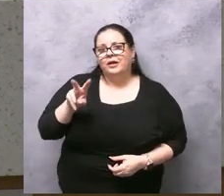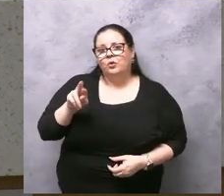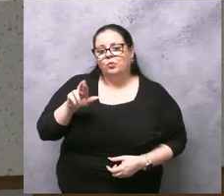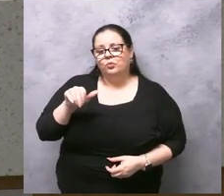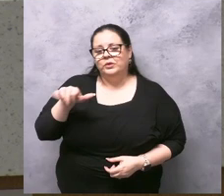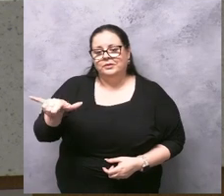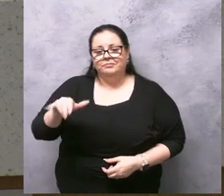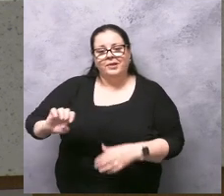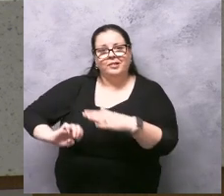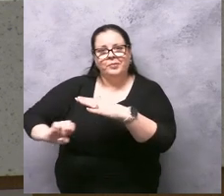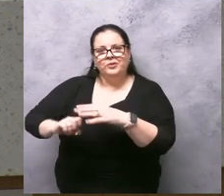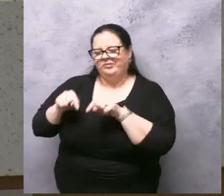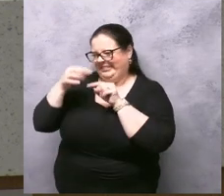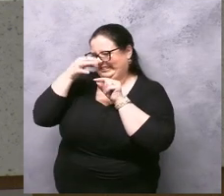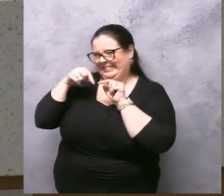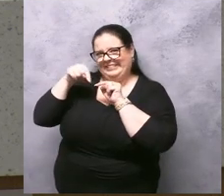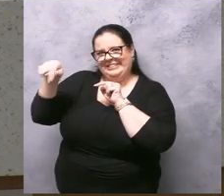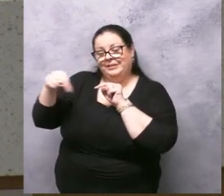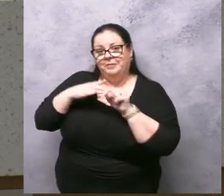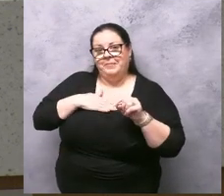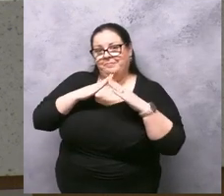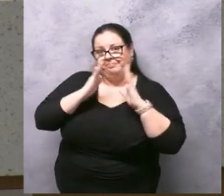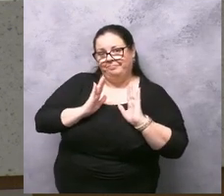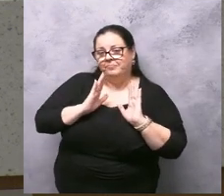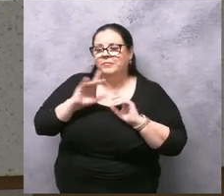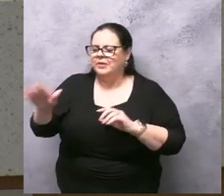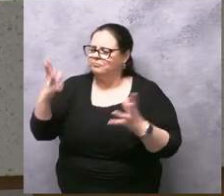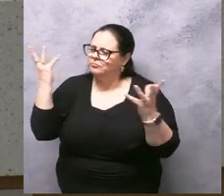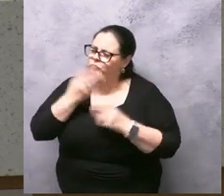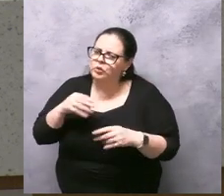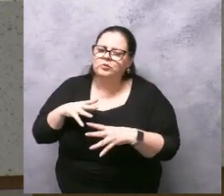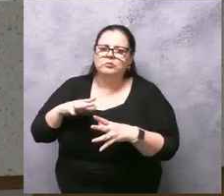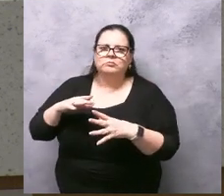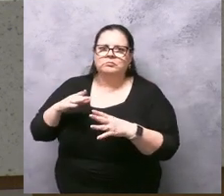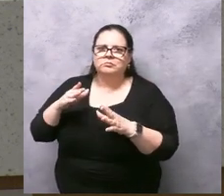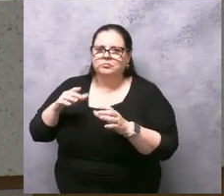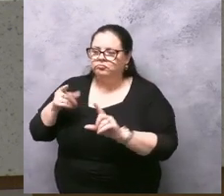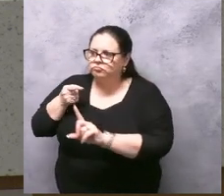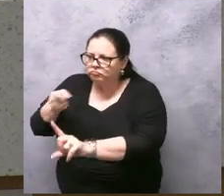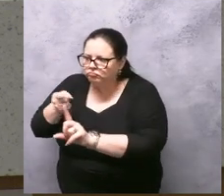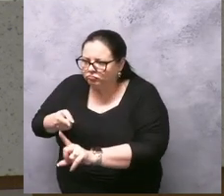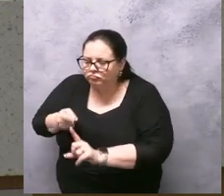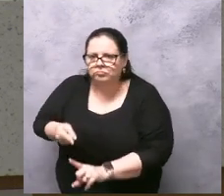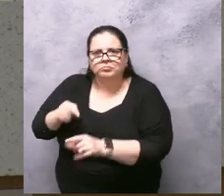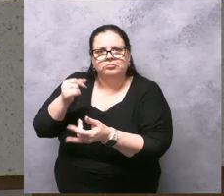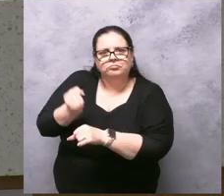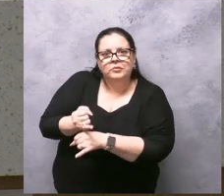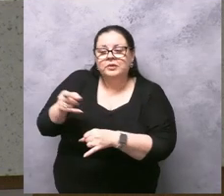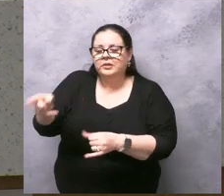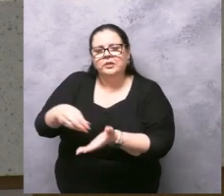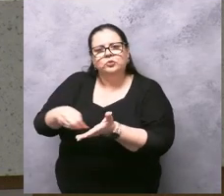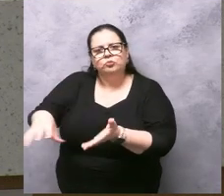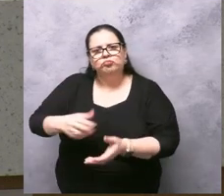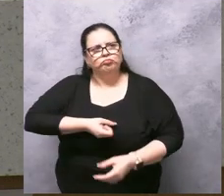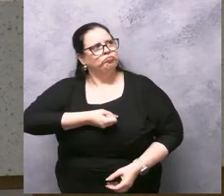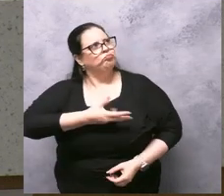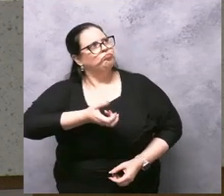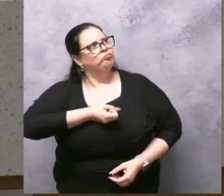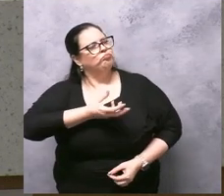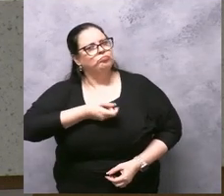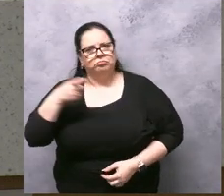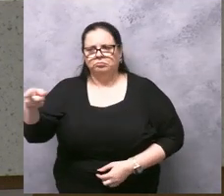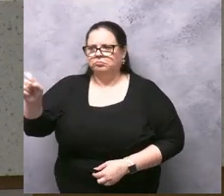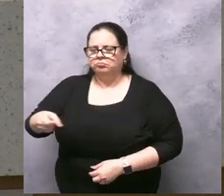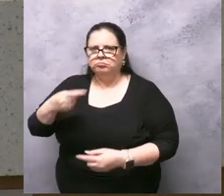street from me, has such a beautiful and intentional campus, had a lot of student voice that was able to be heard, and they were very intentional about learning and